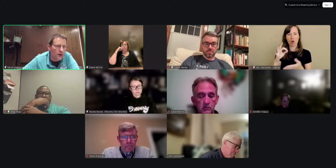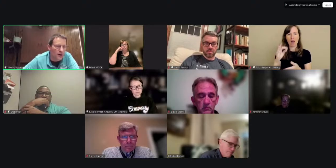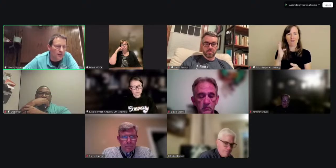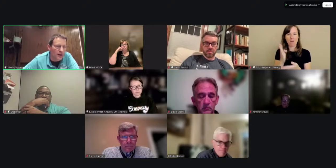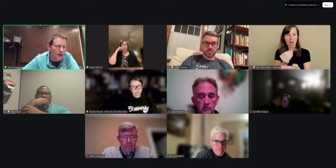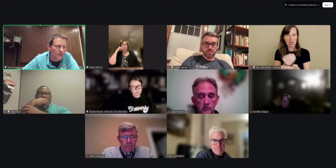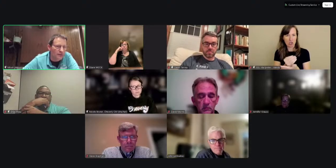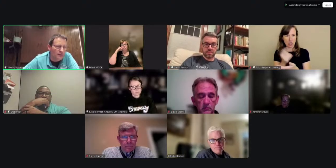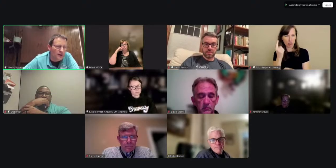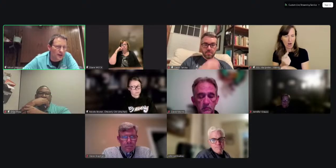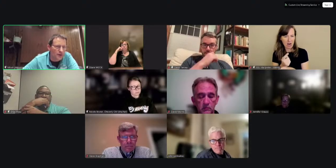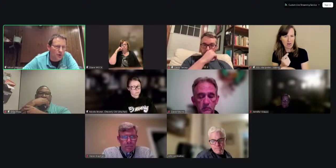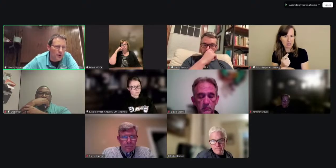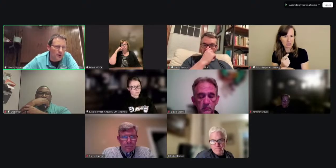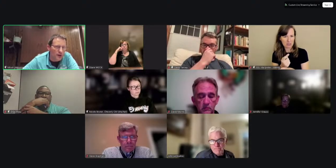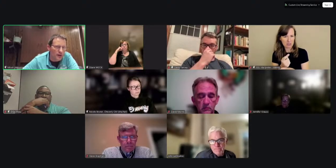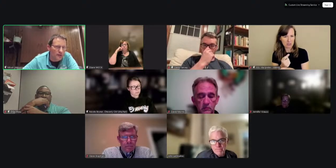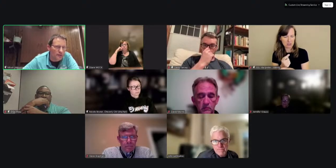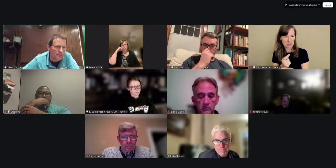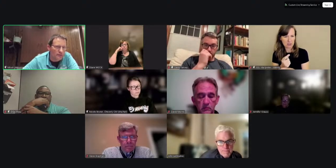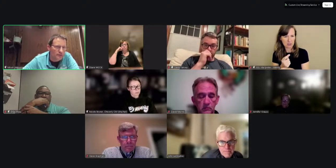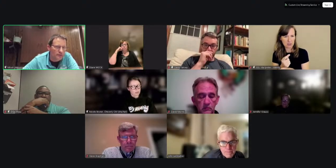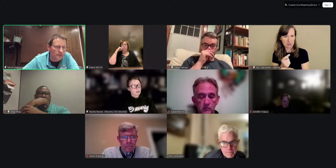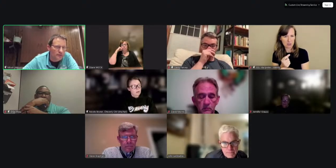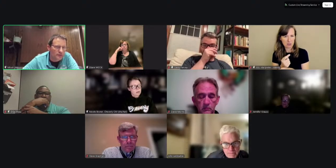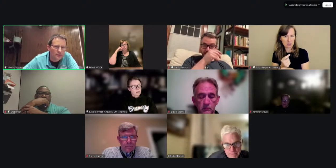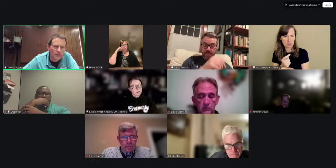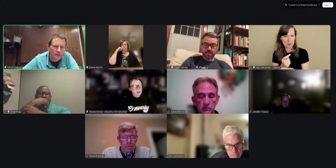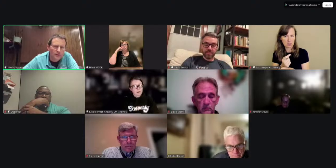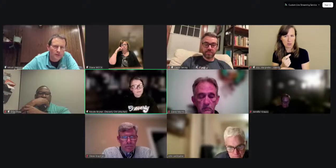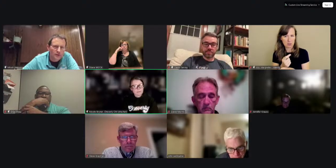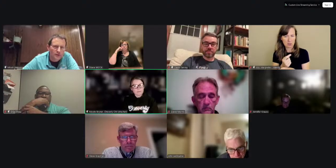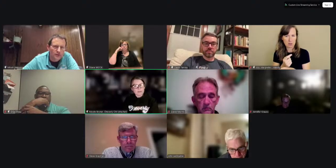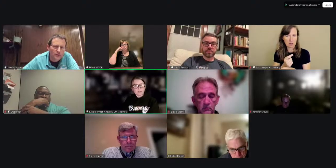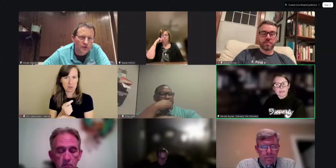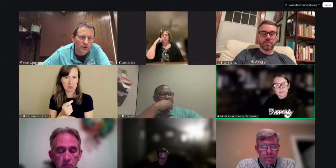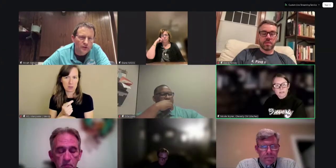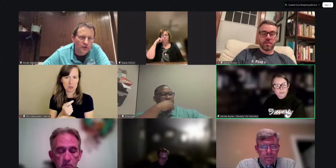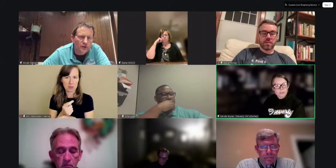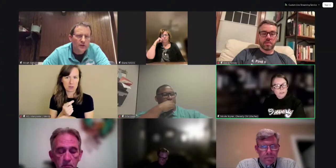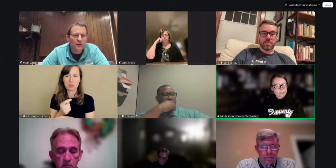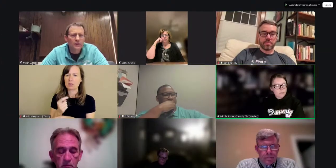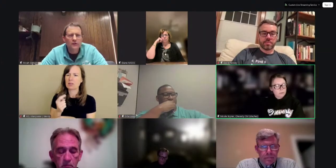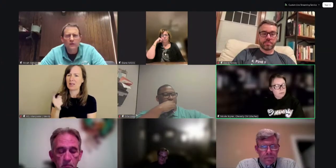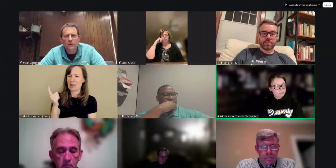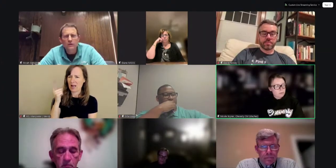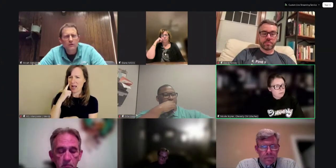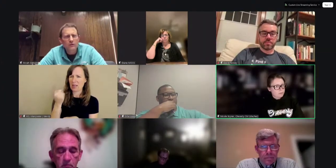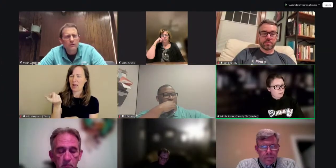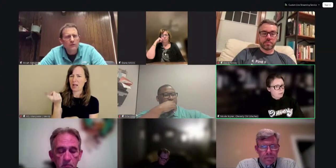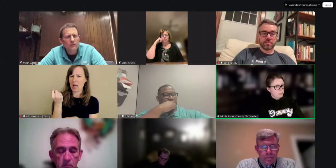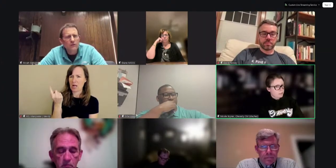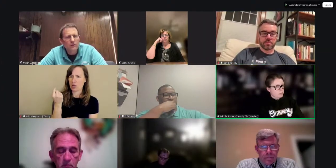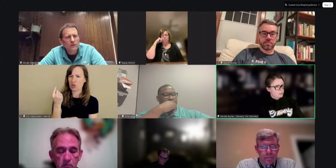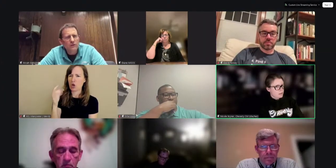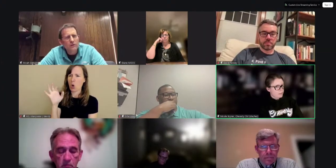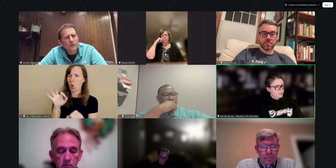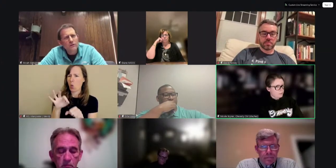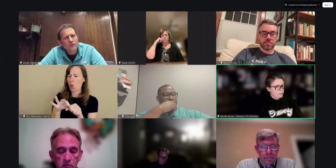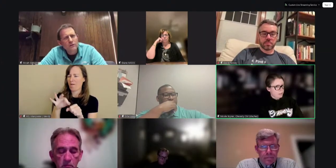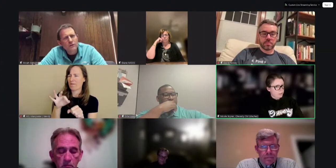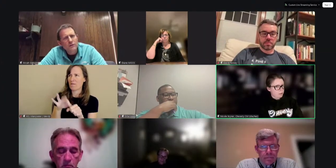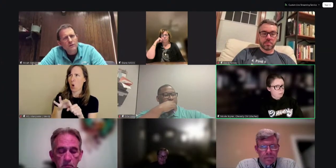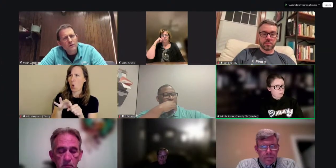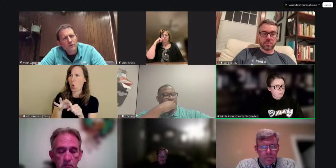I right about that? I think I'm right about that. I feel like last year we voted at the end